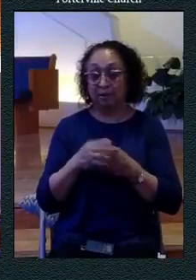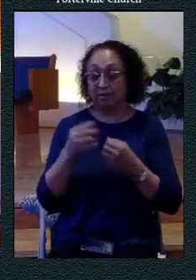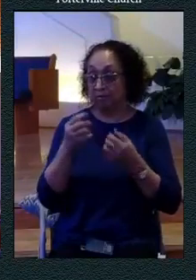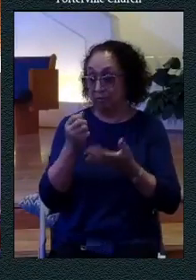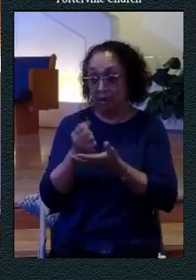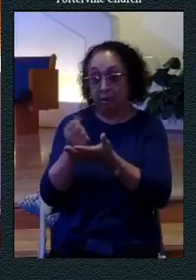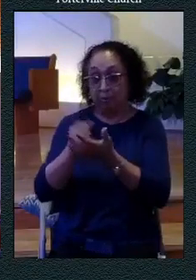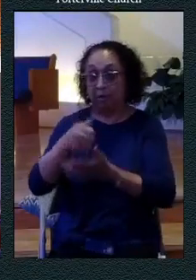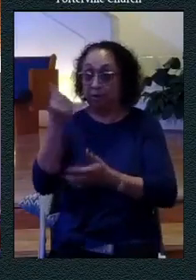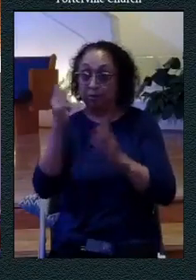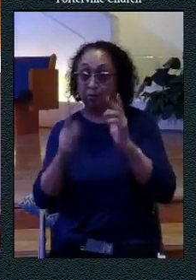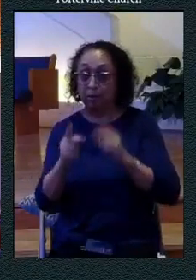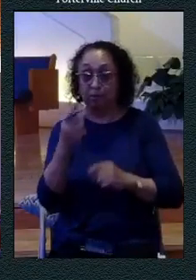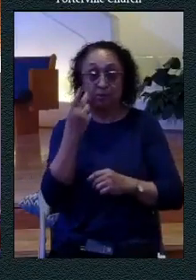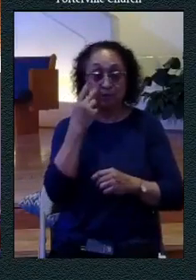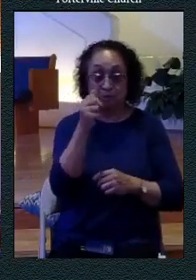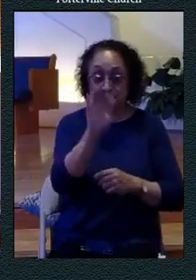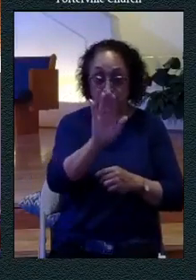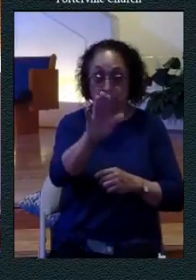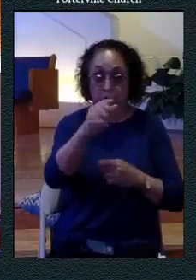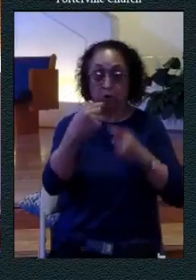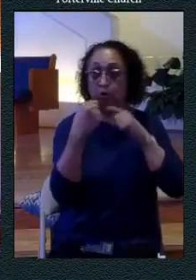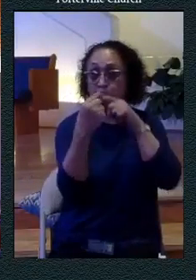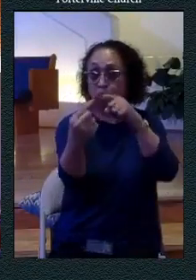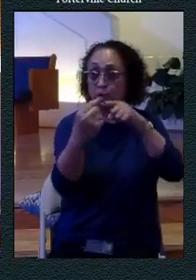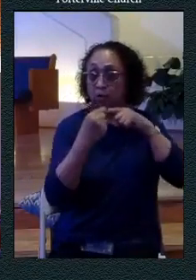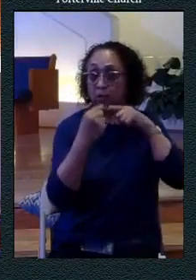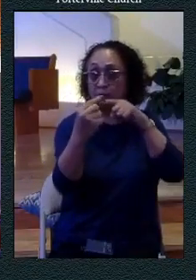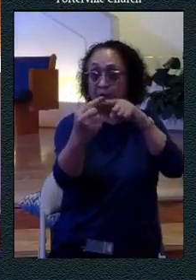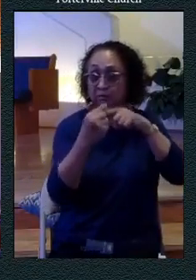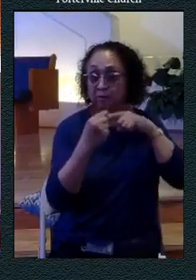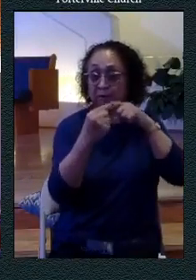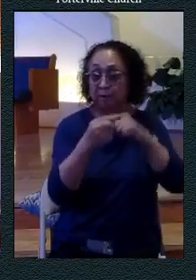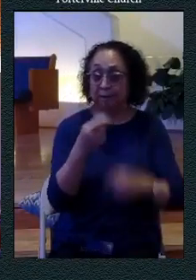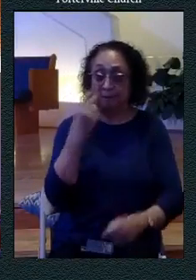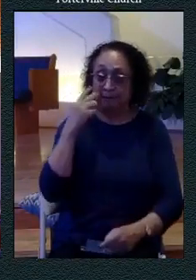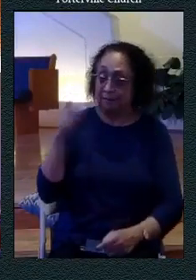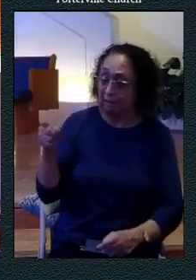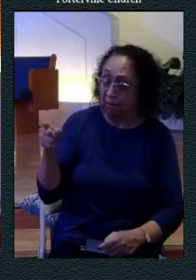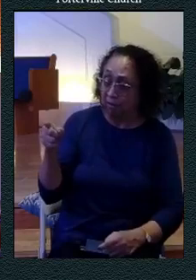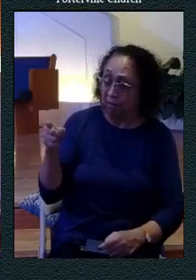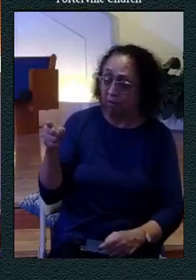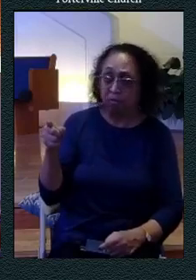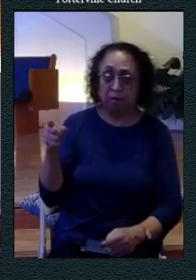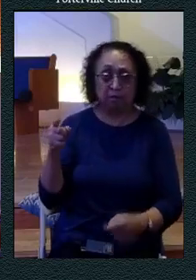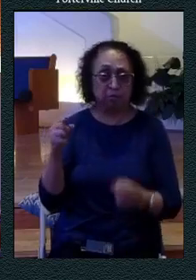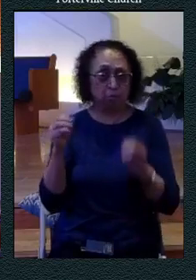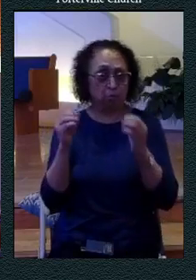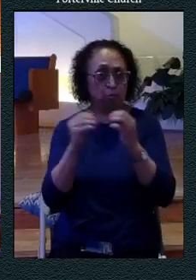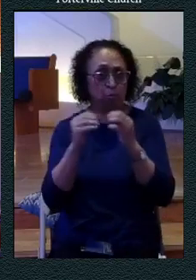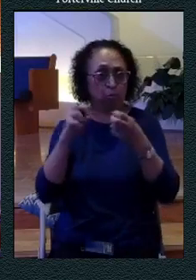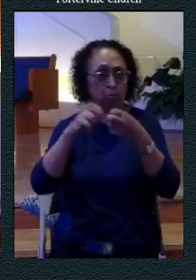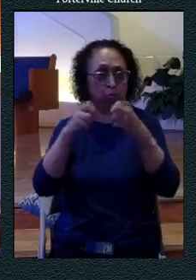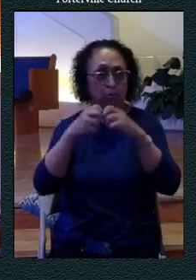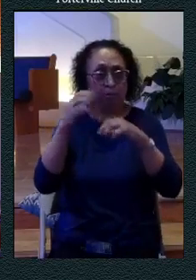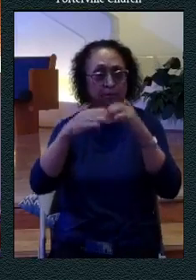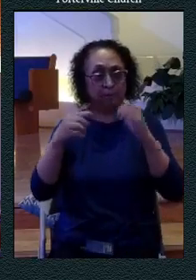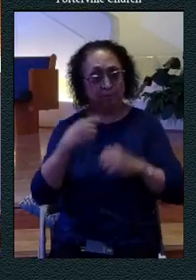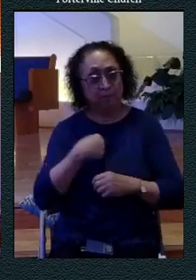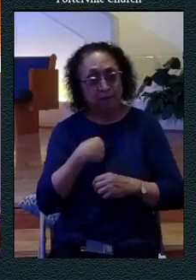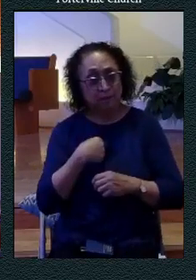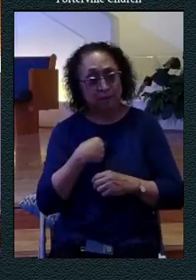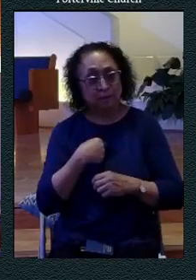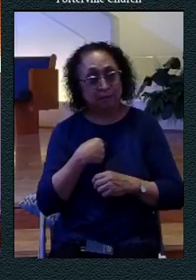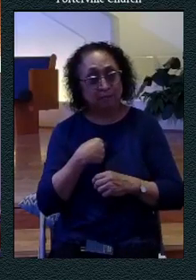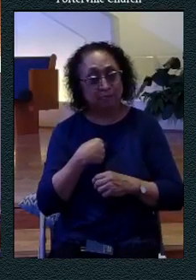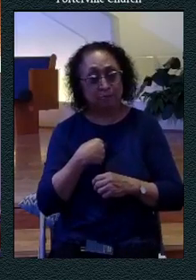help. It brings a perspective when you see that others have much bigger problems than you. You're